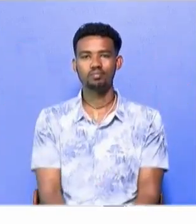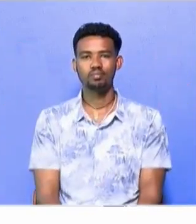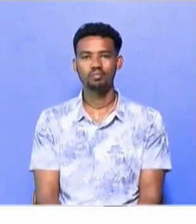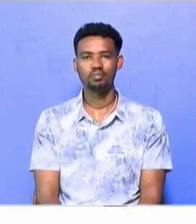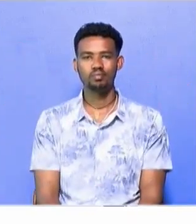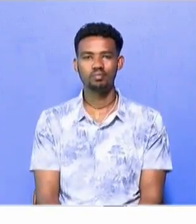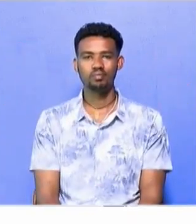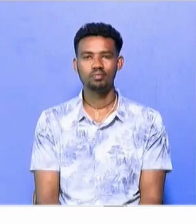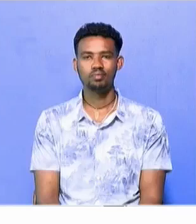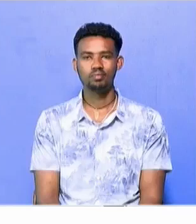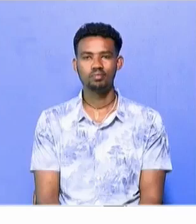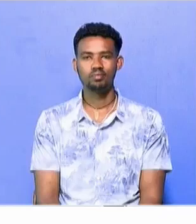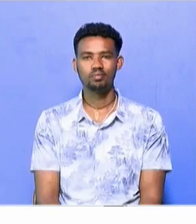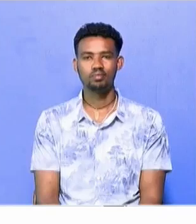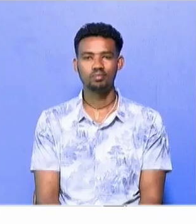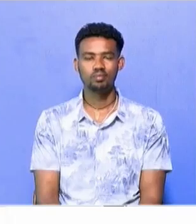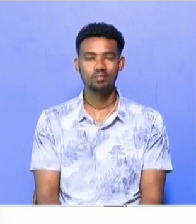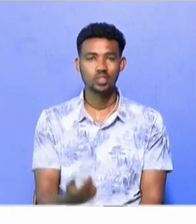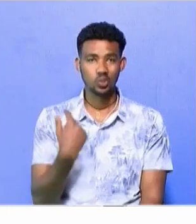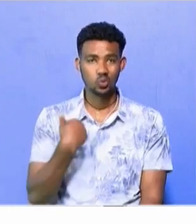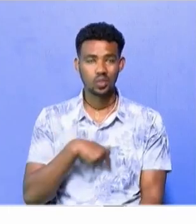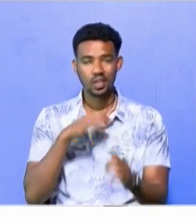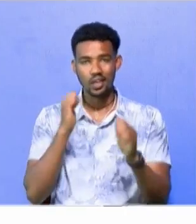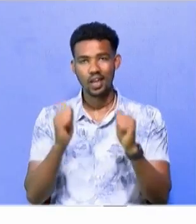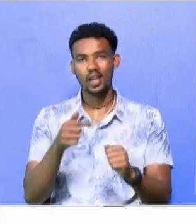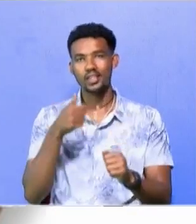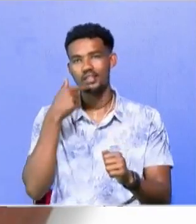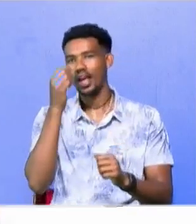We said, also run.